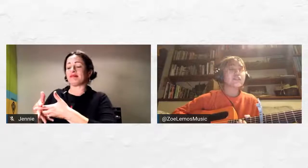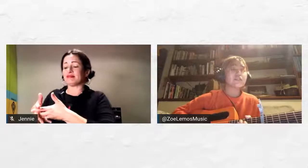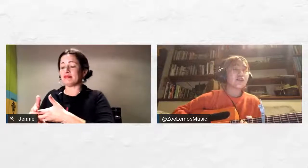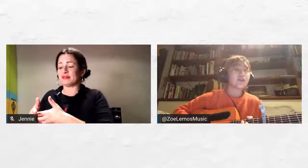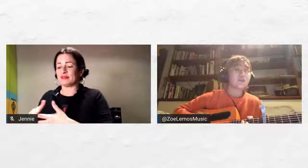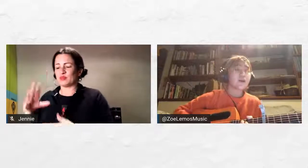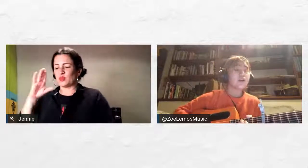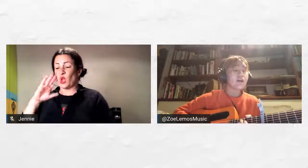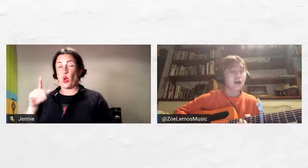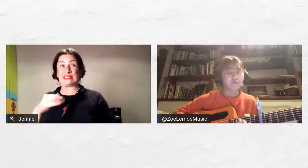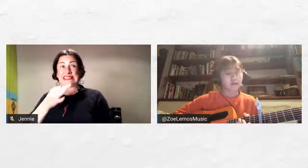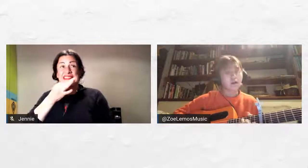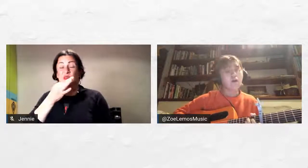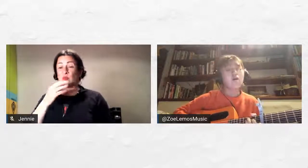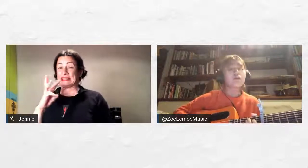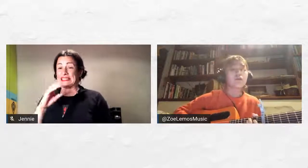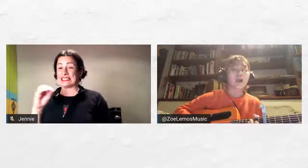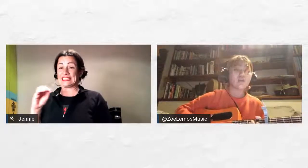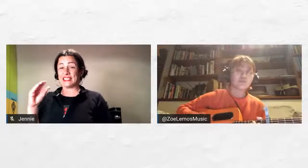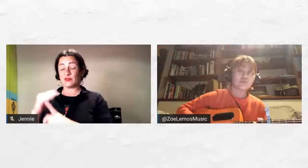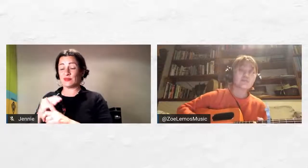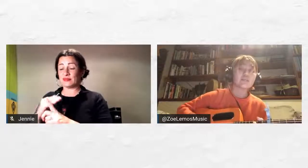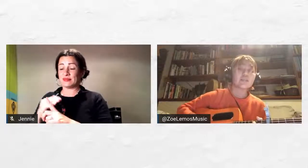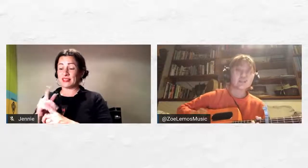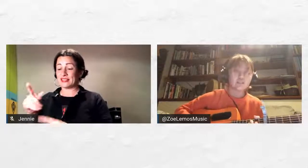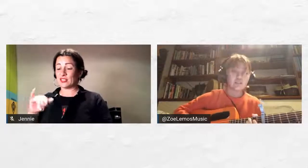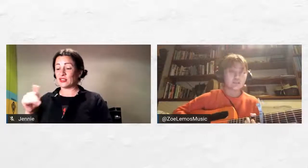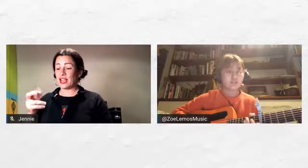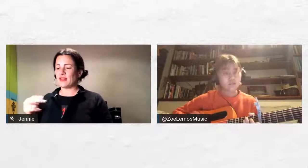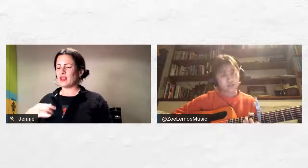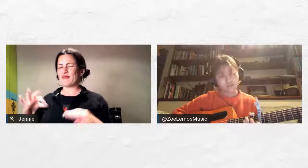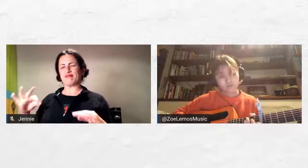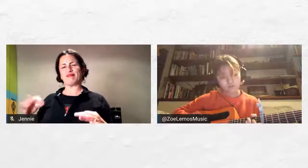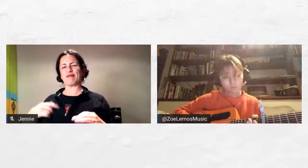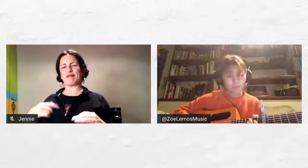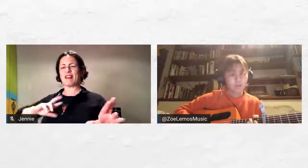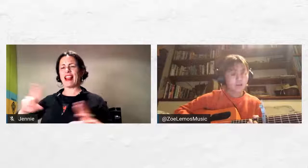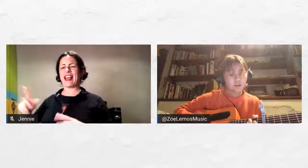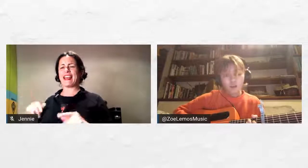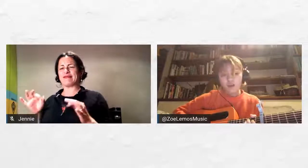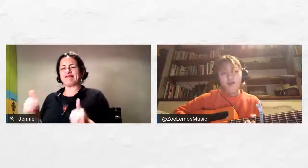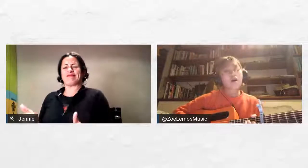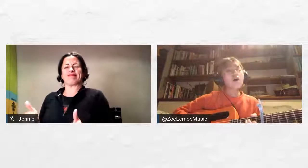degrees in January. I have my own cavalry.